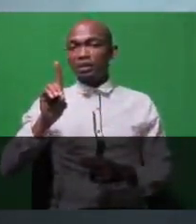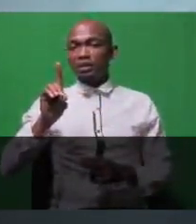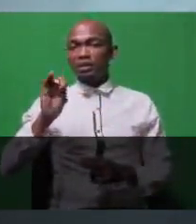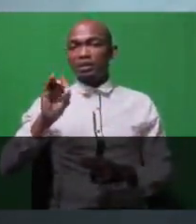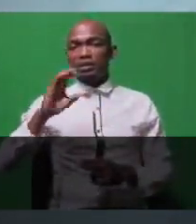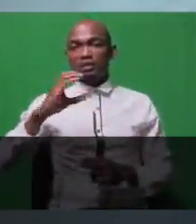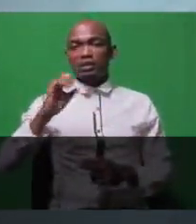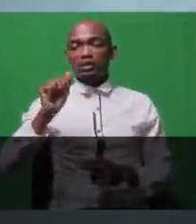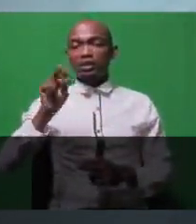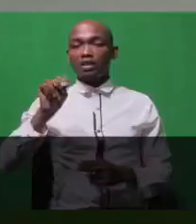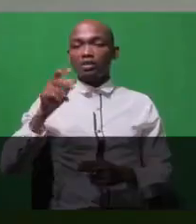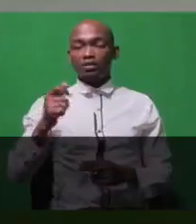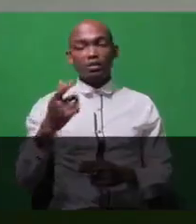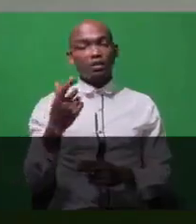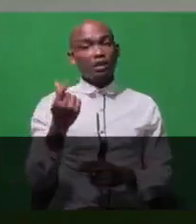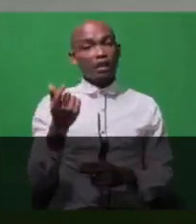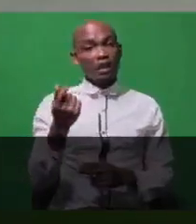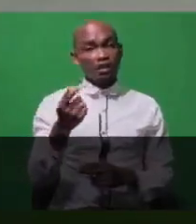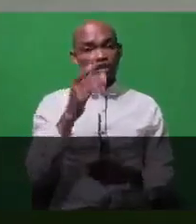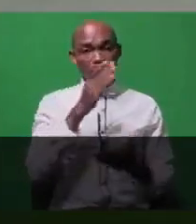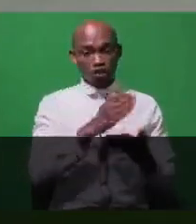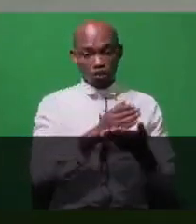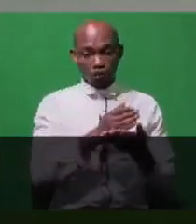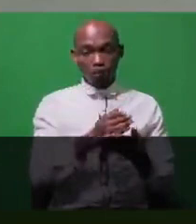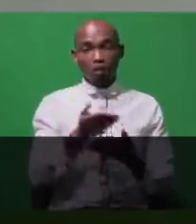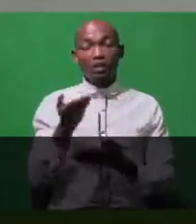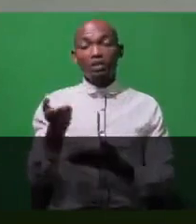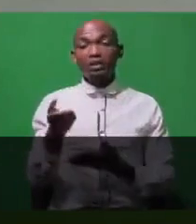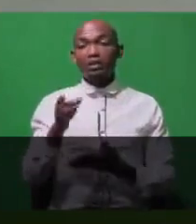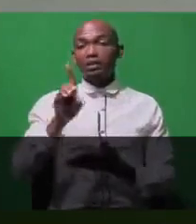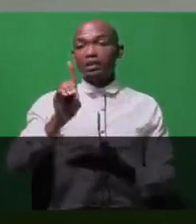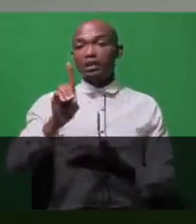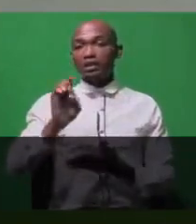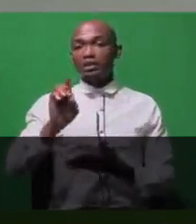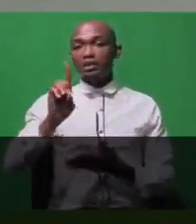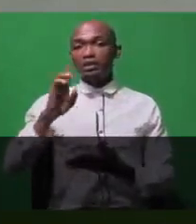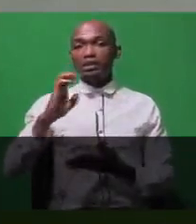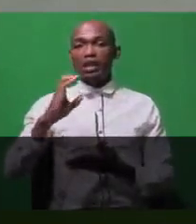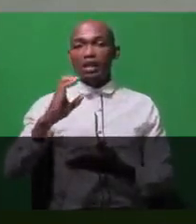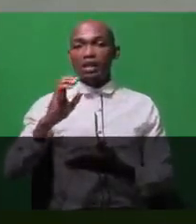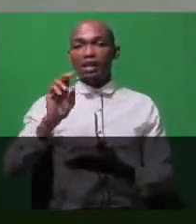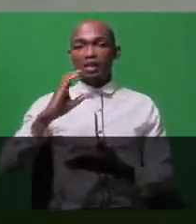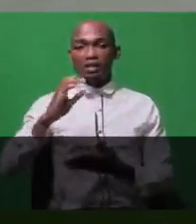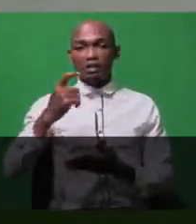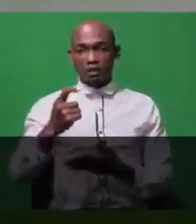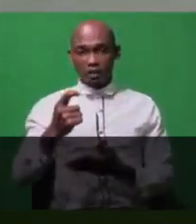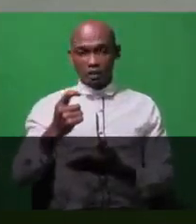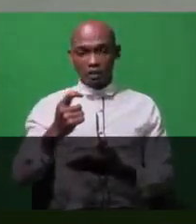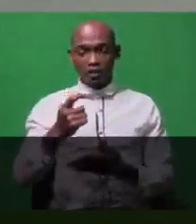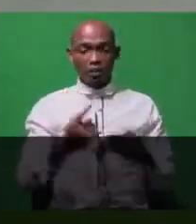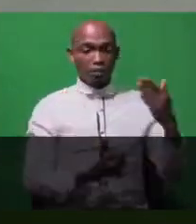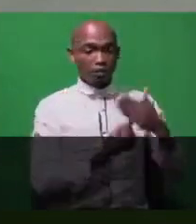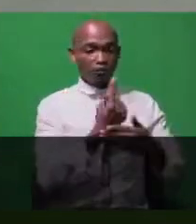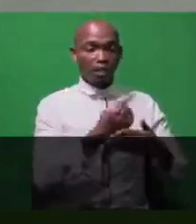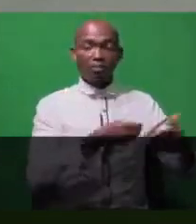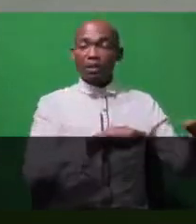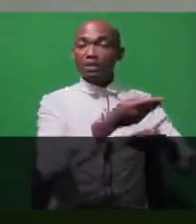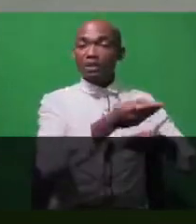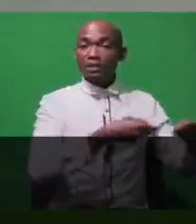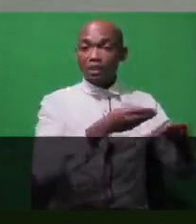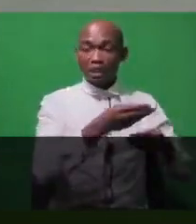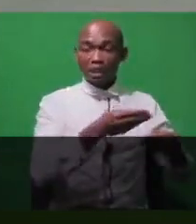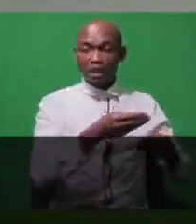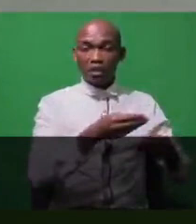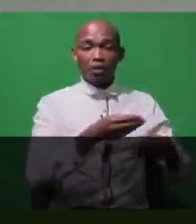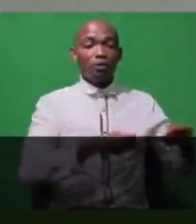discount? A cash discount is a deduction provided by the seller when